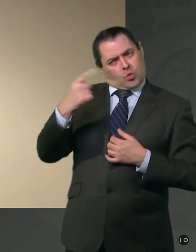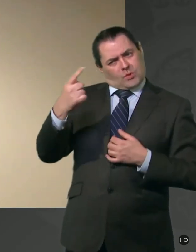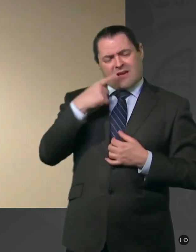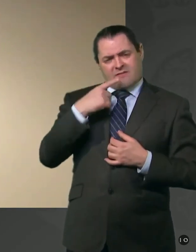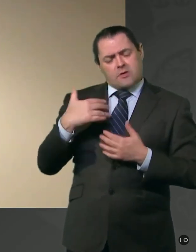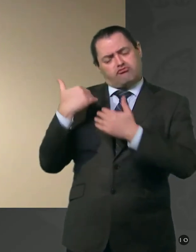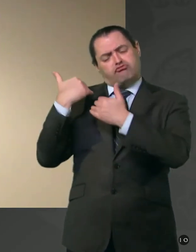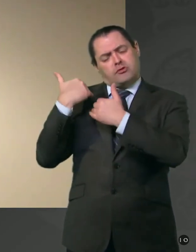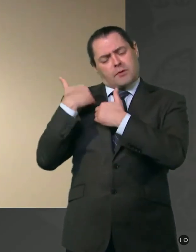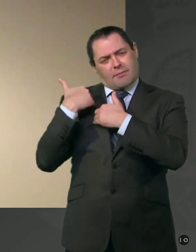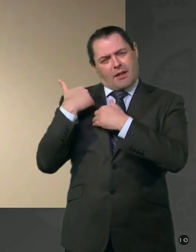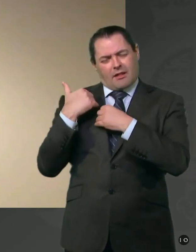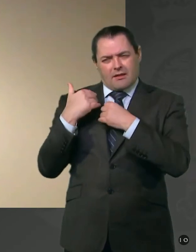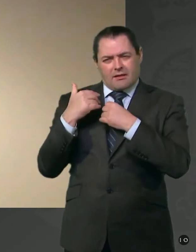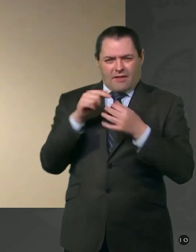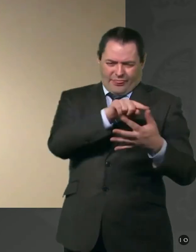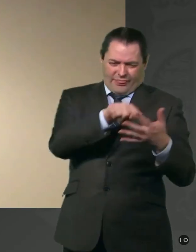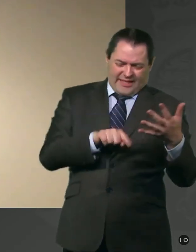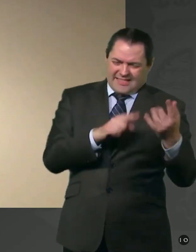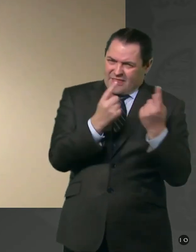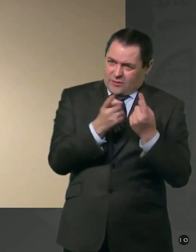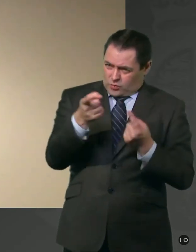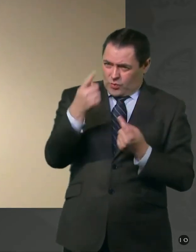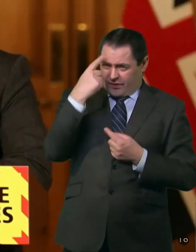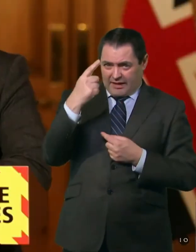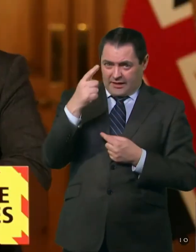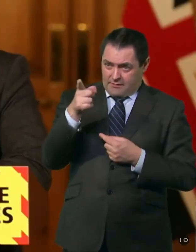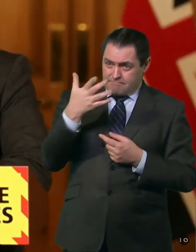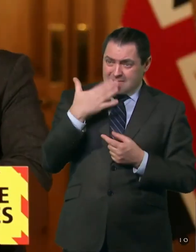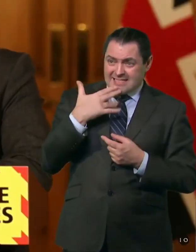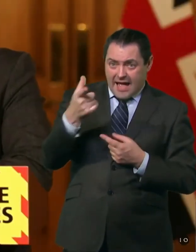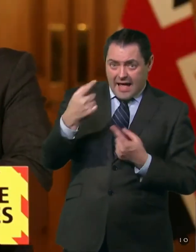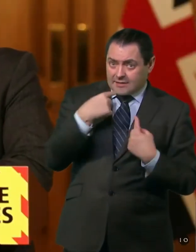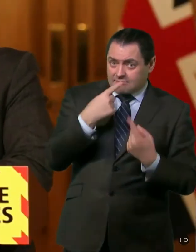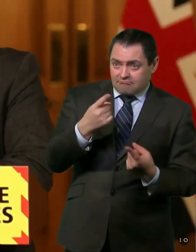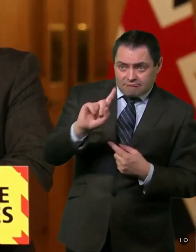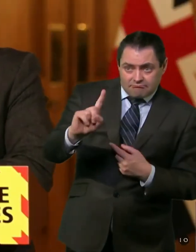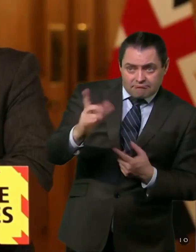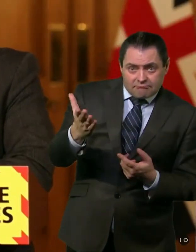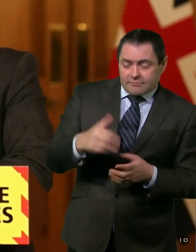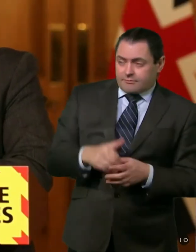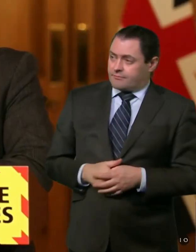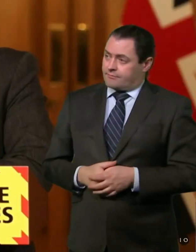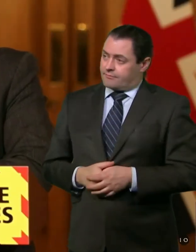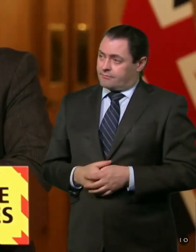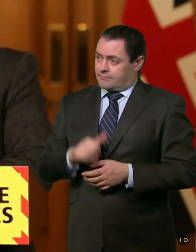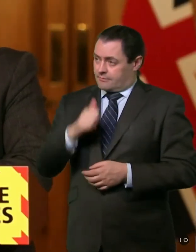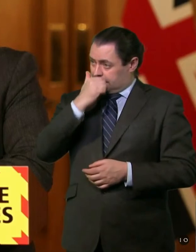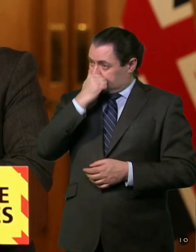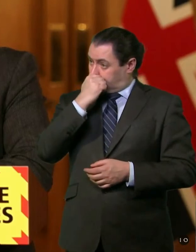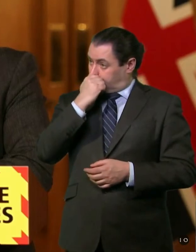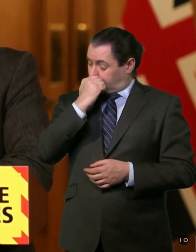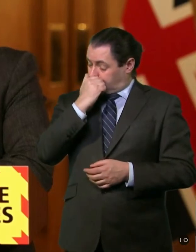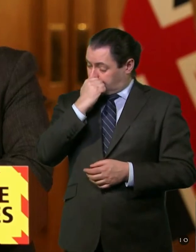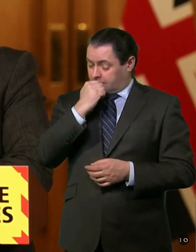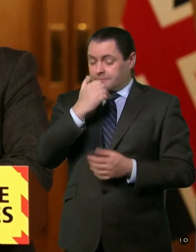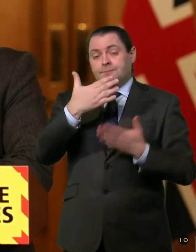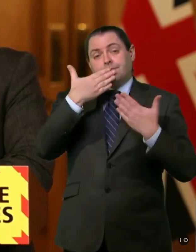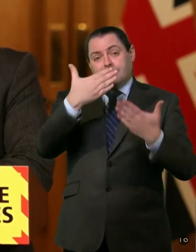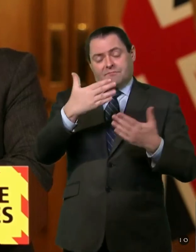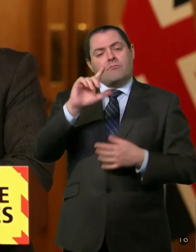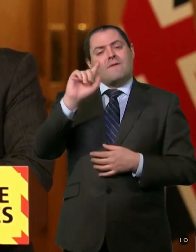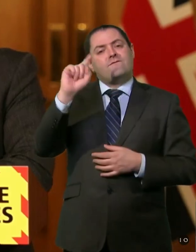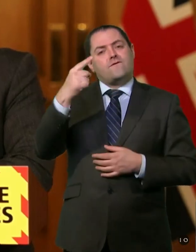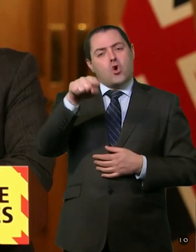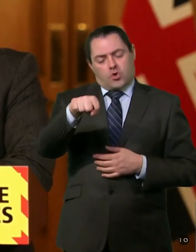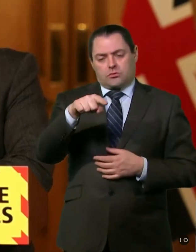specific things were a mistake? Jim, first of all, on your question about the